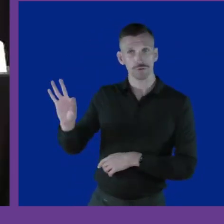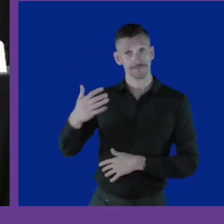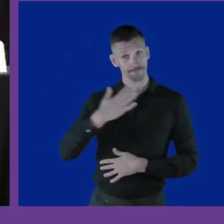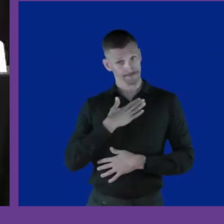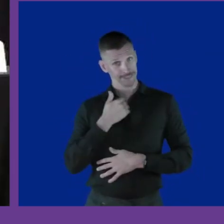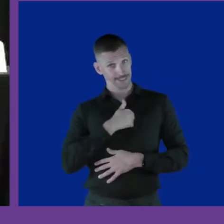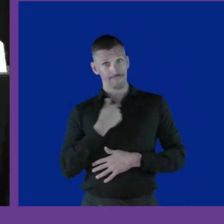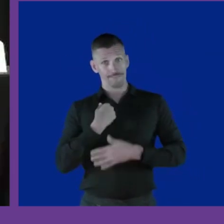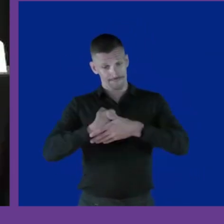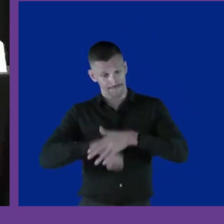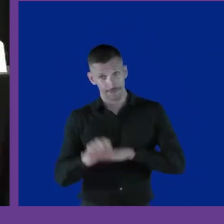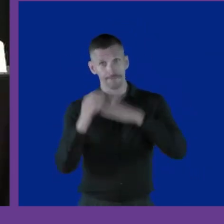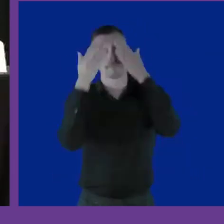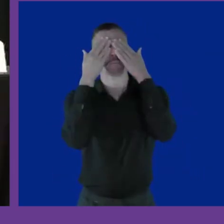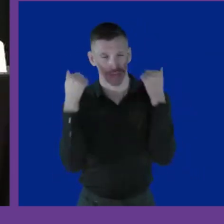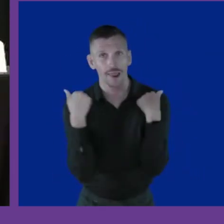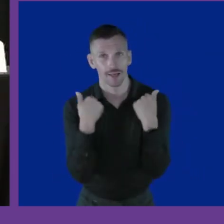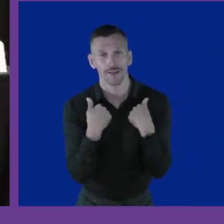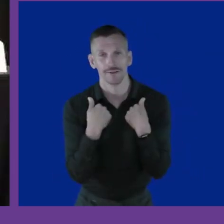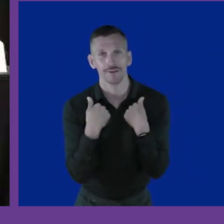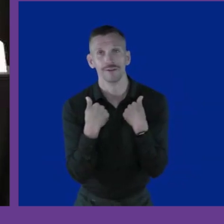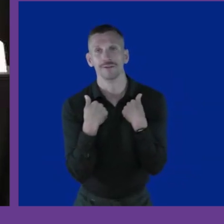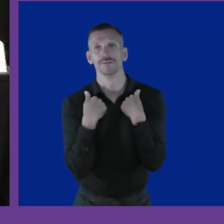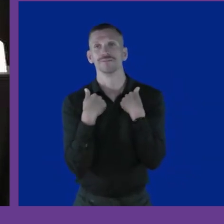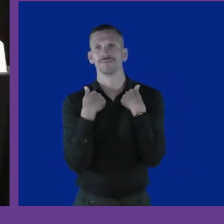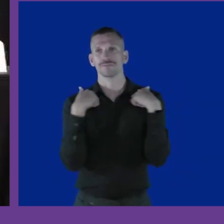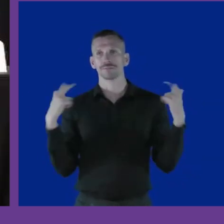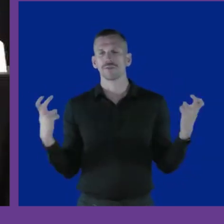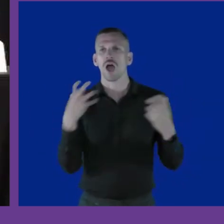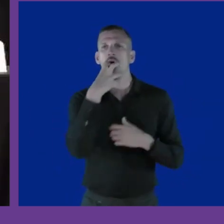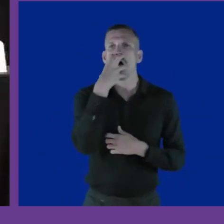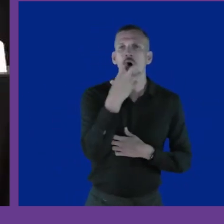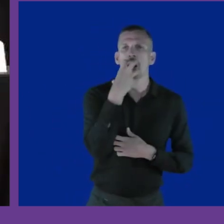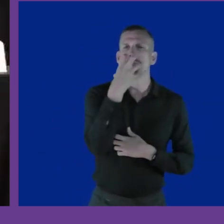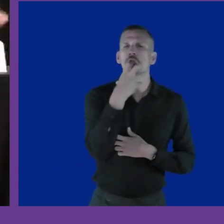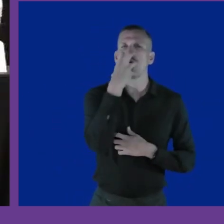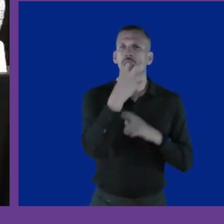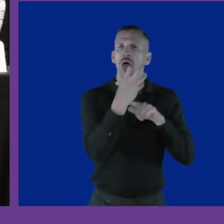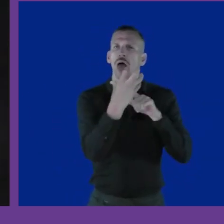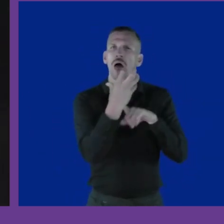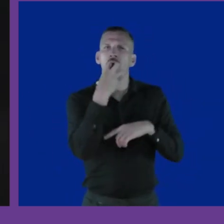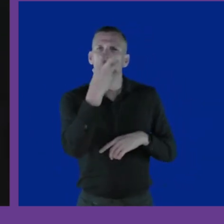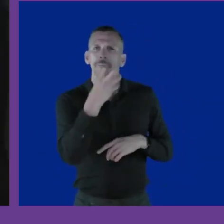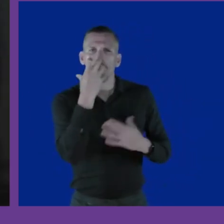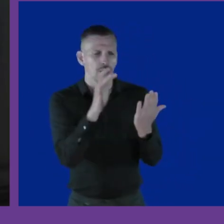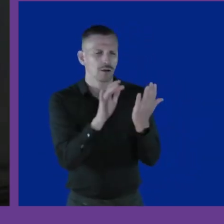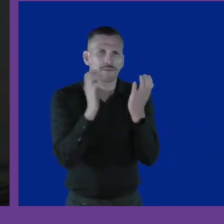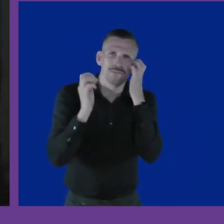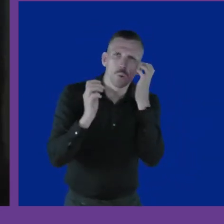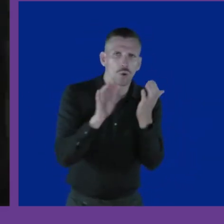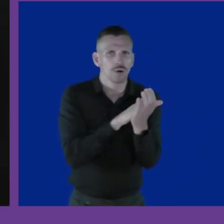worries me with the word iPhone is what does happen if we lose our iPhone? What does happen if